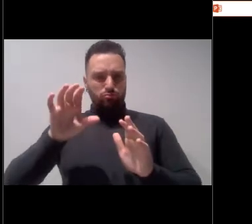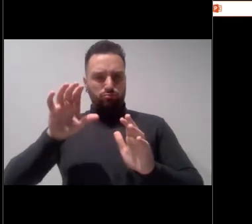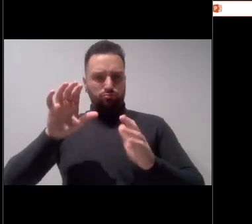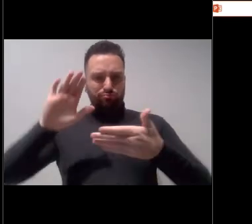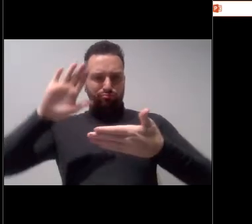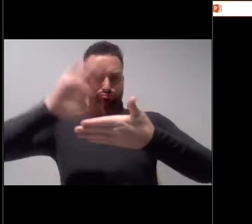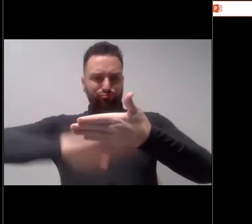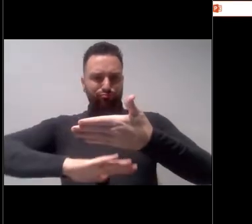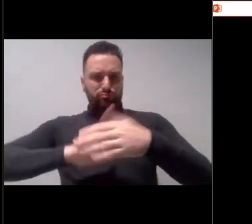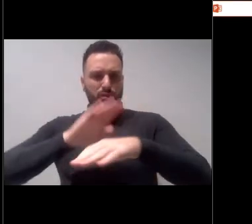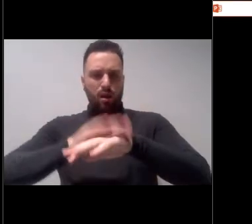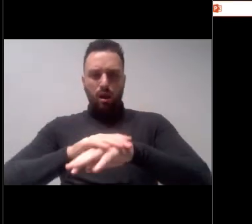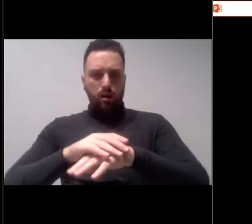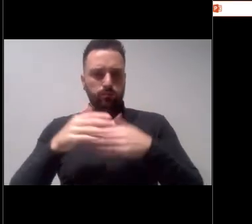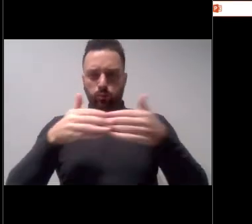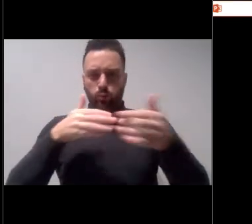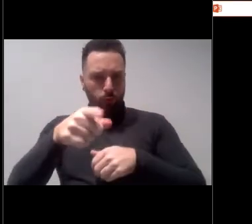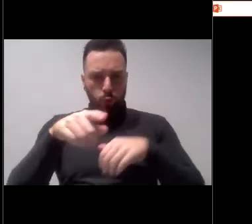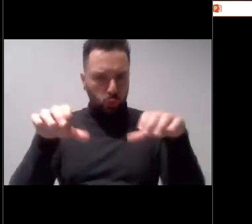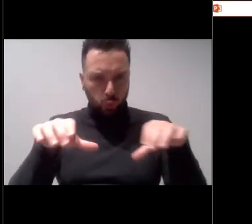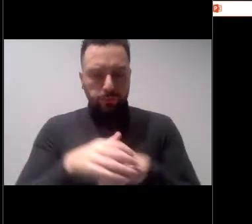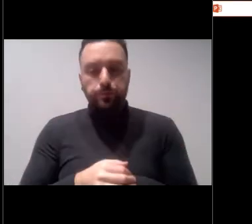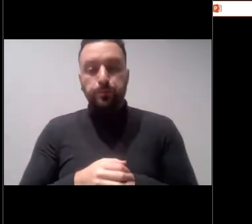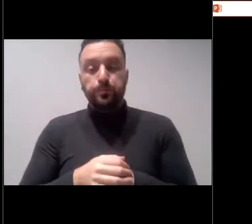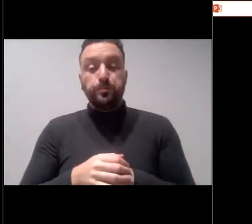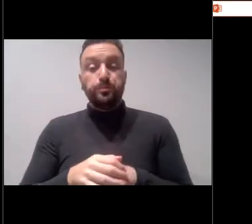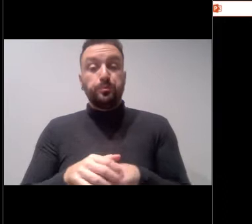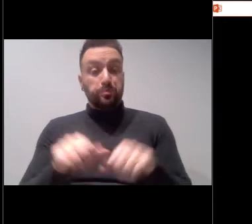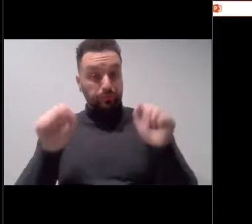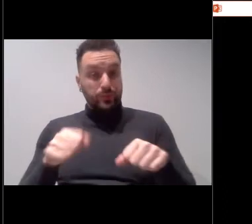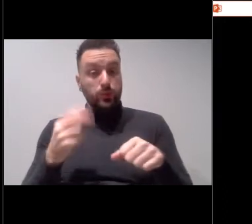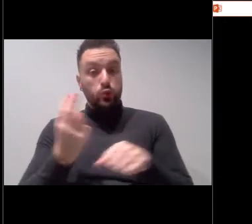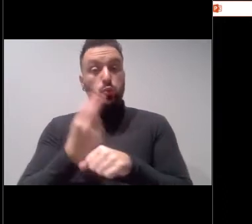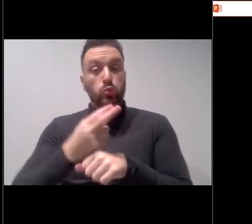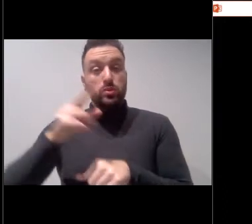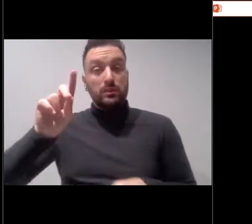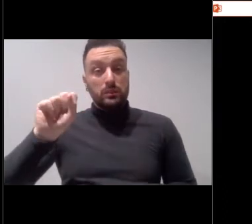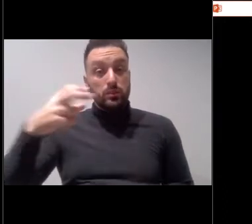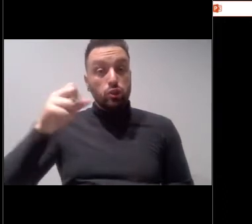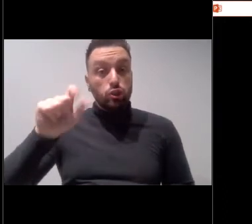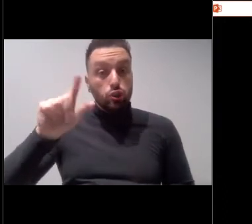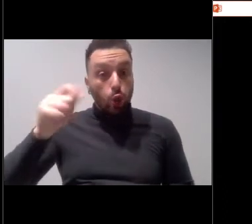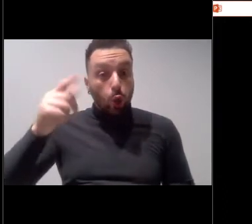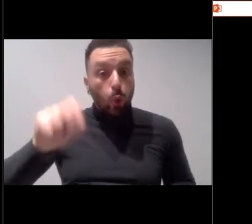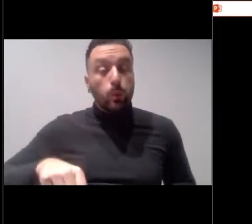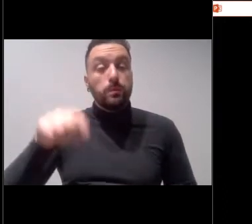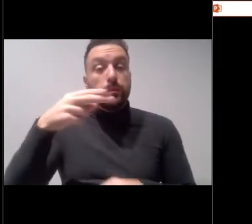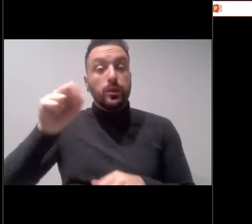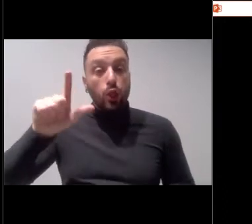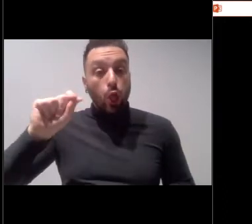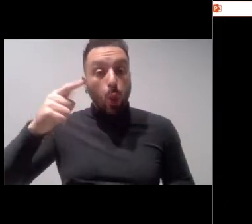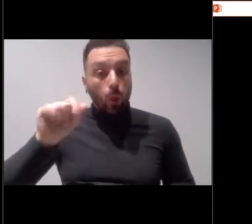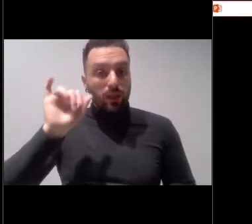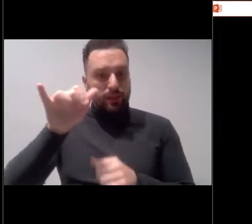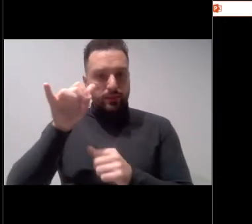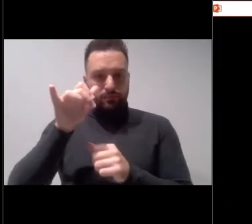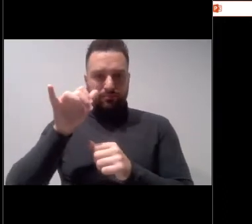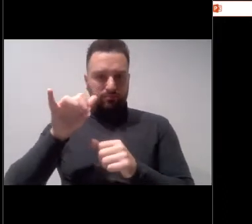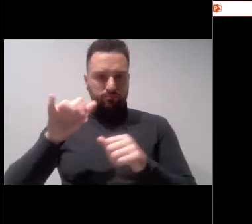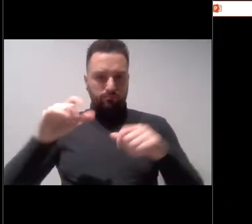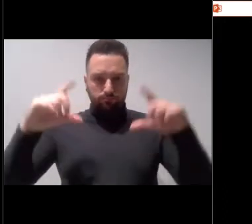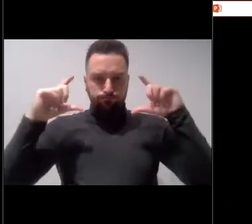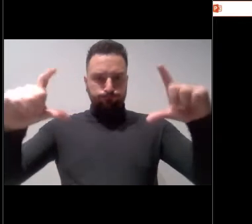doing. You can use the dishes logo or the HHS logo as the main mark on the page, but